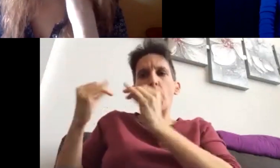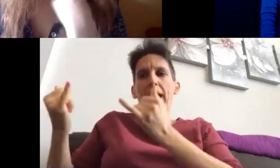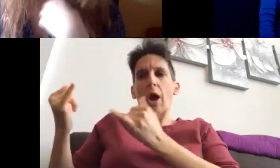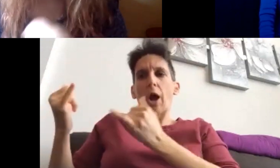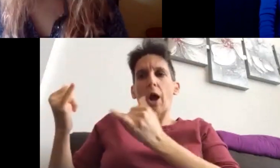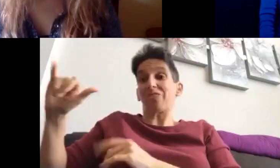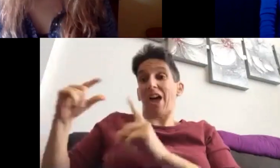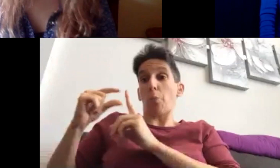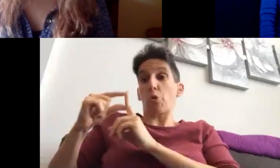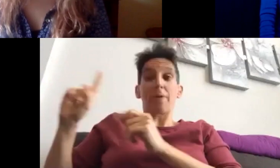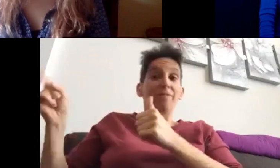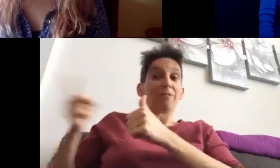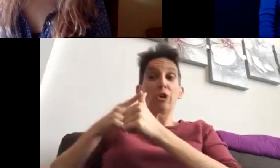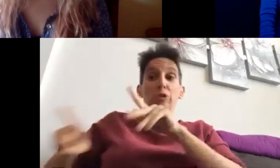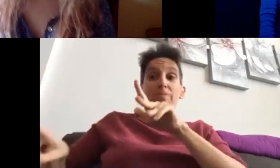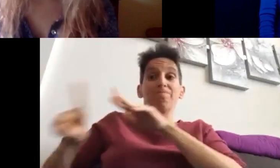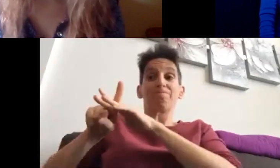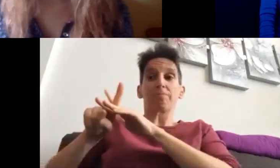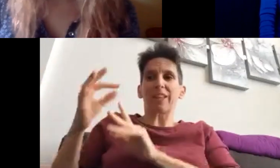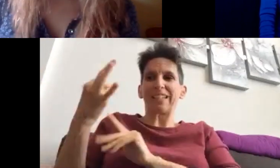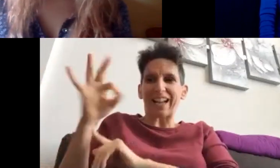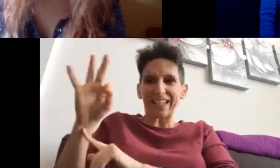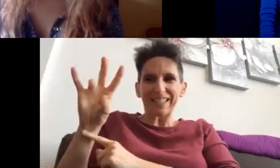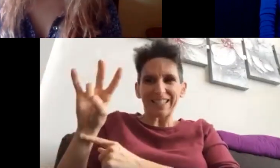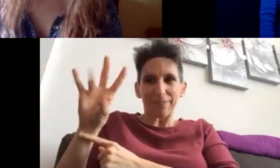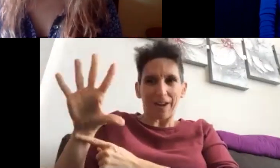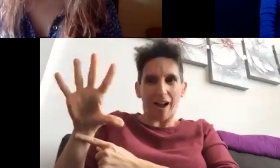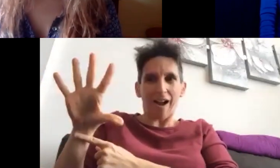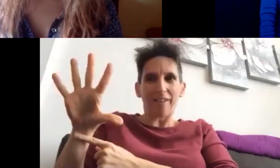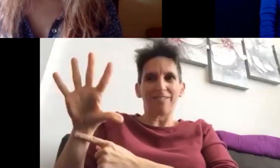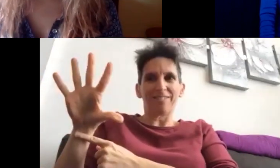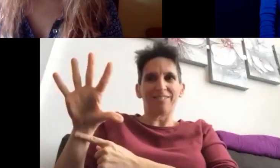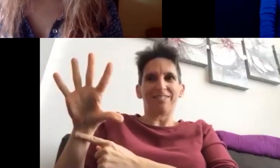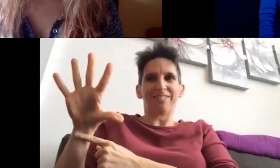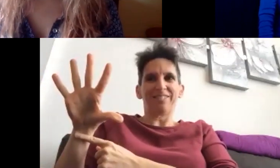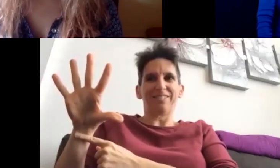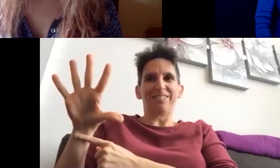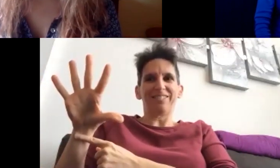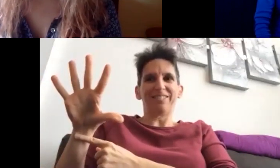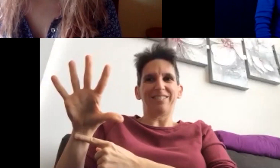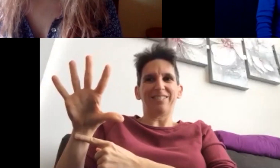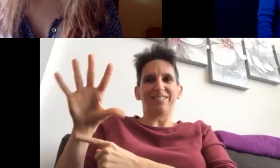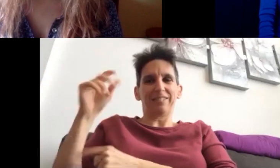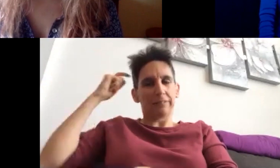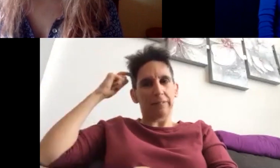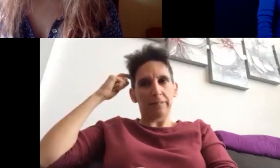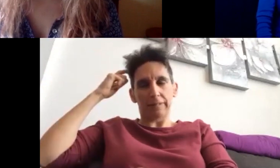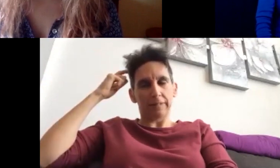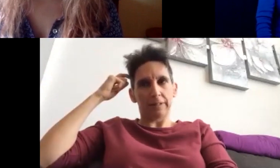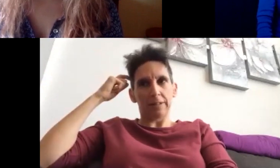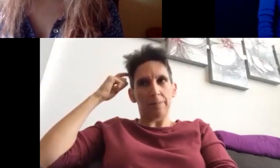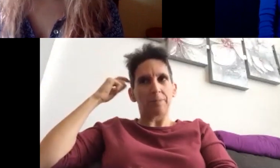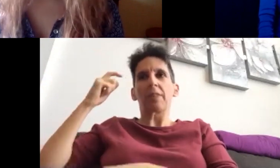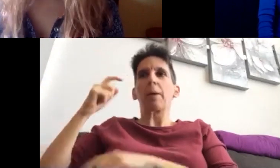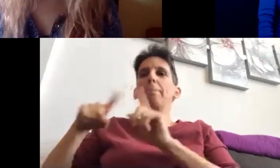we started using this word to identify that kind of problem. And it actually came up first in